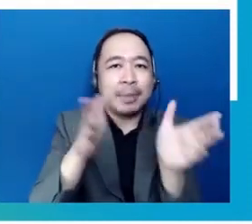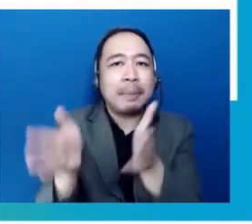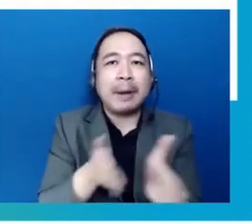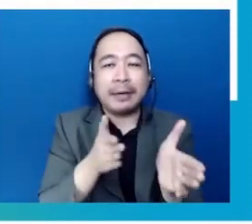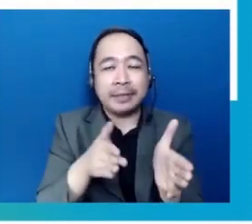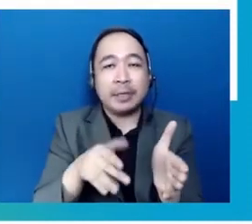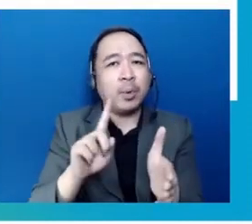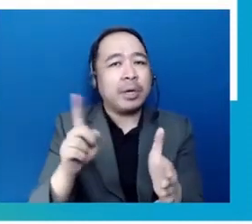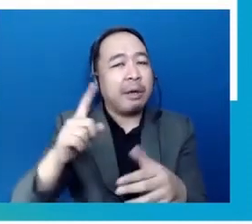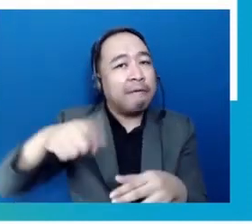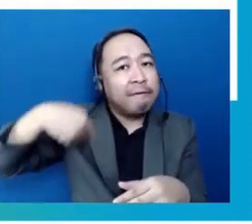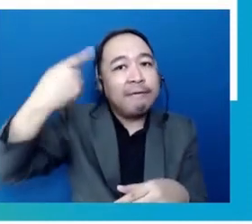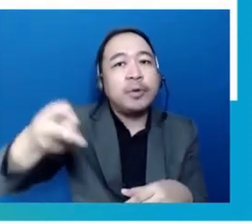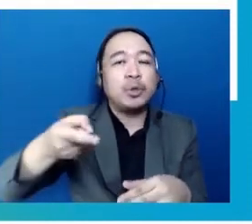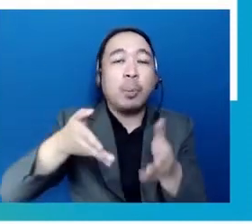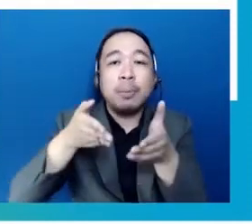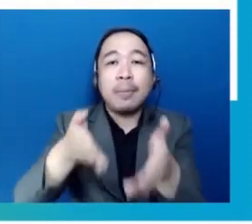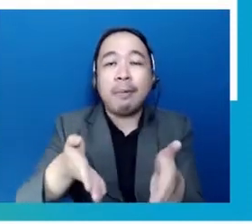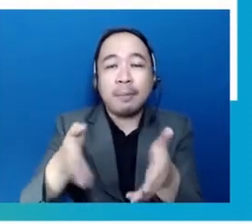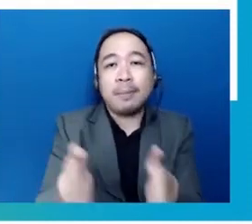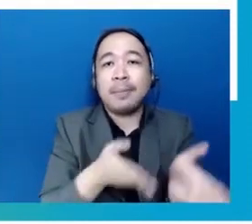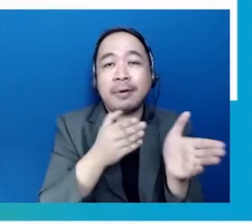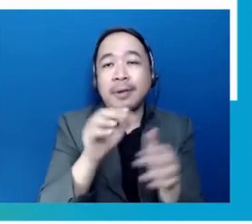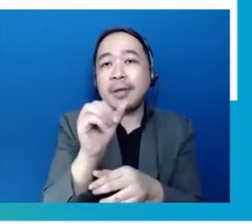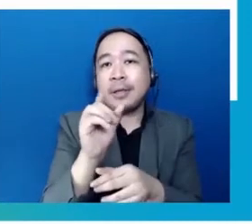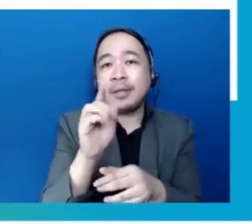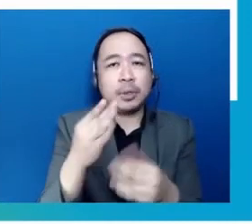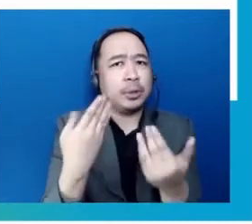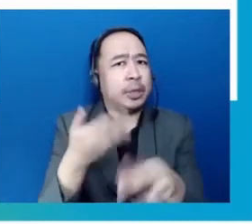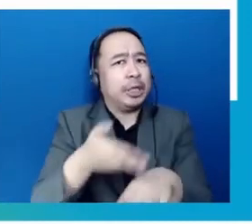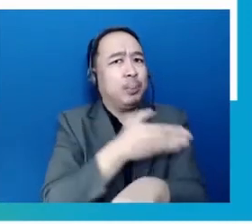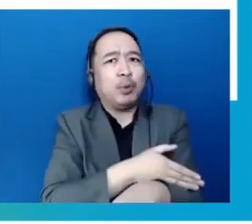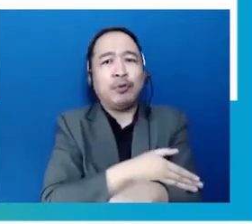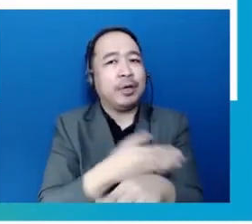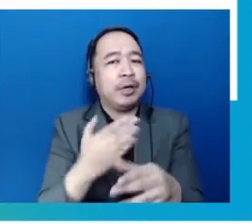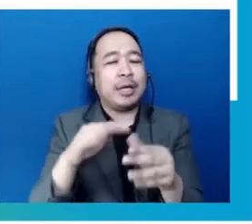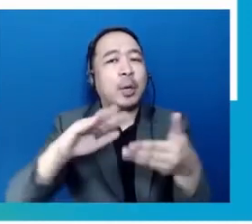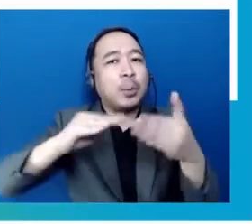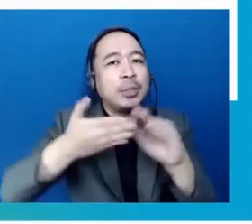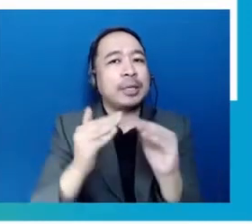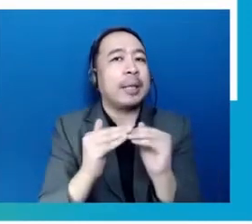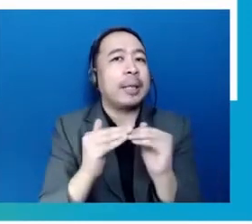ADB to strengthen climate resilience at community level? Thank you.